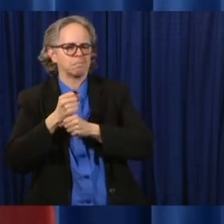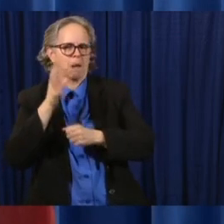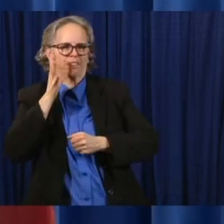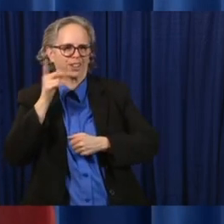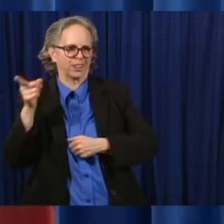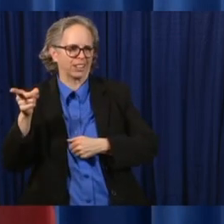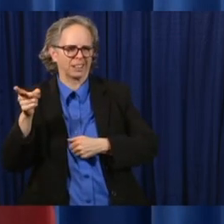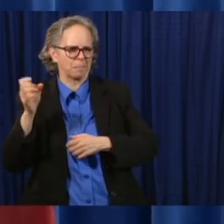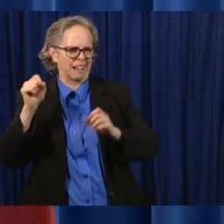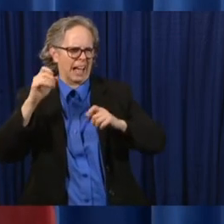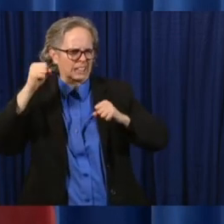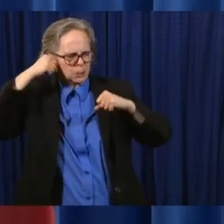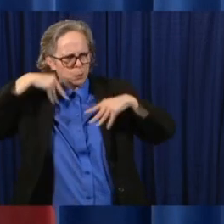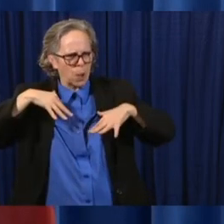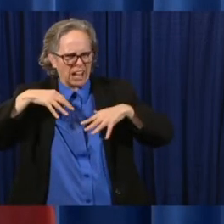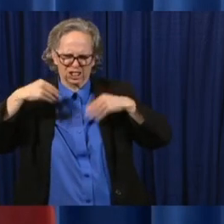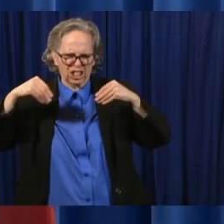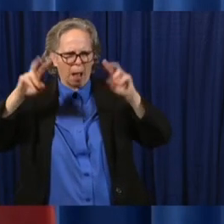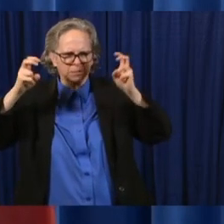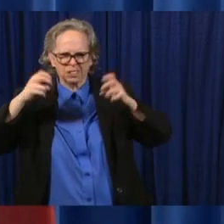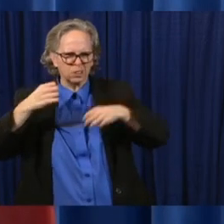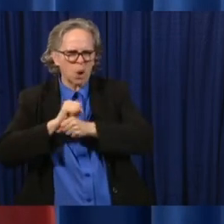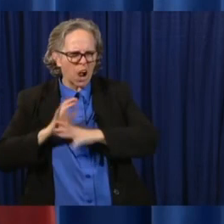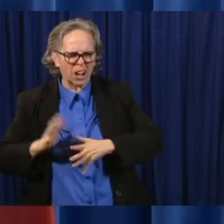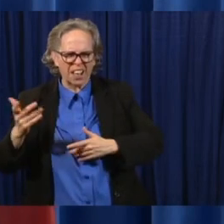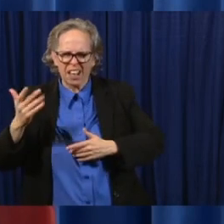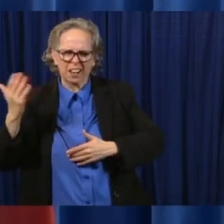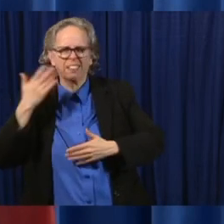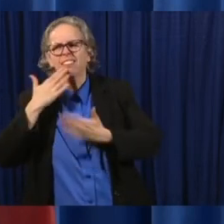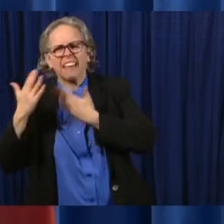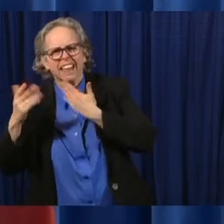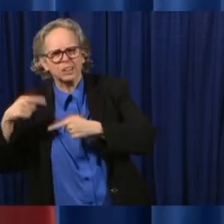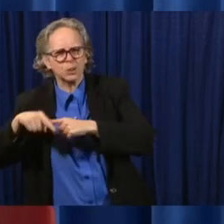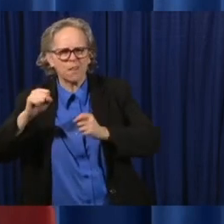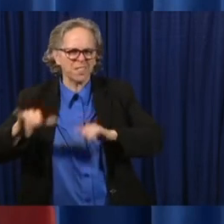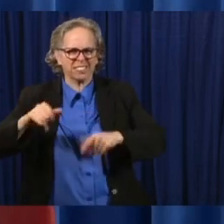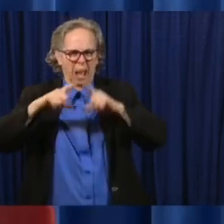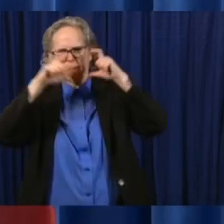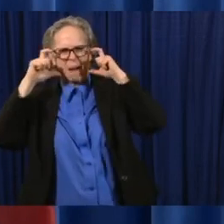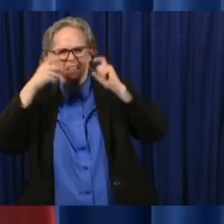making these, so thanks to her. Thank you, Governor.